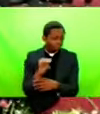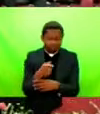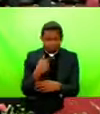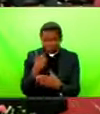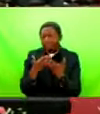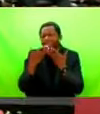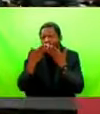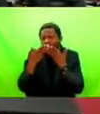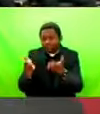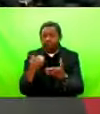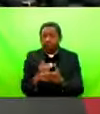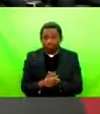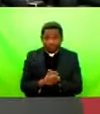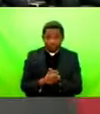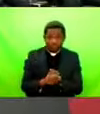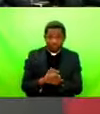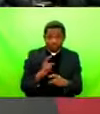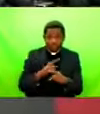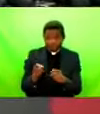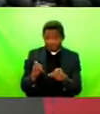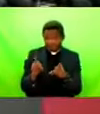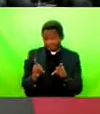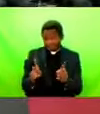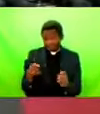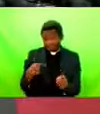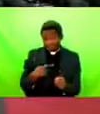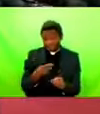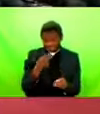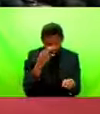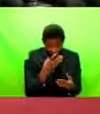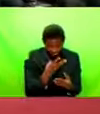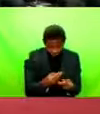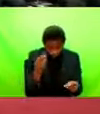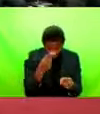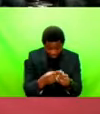you. But permit me to mention but a few.